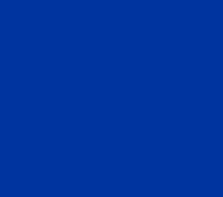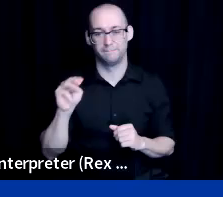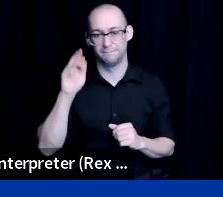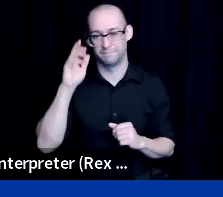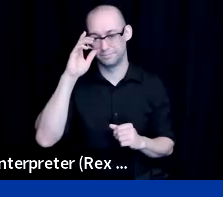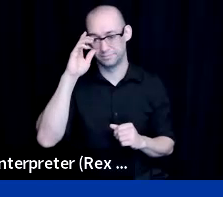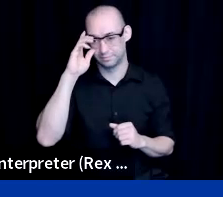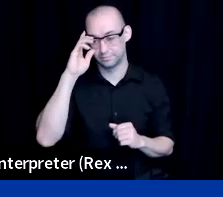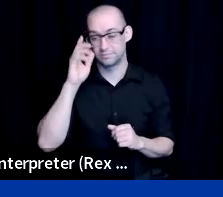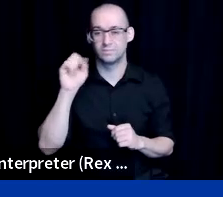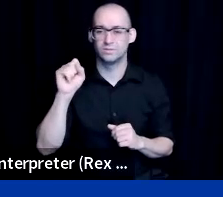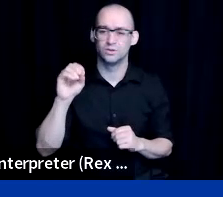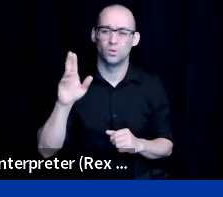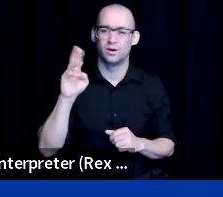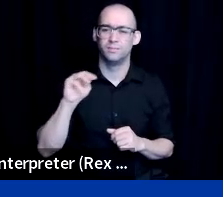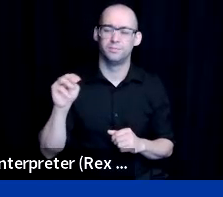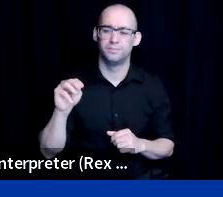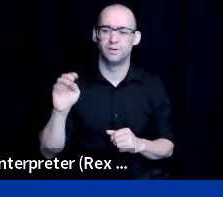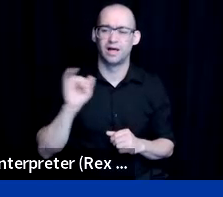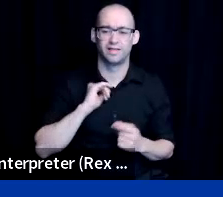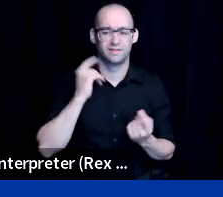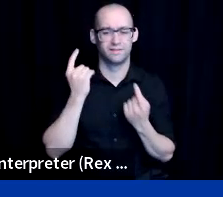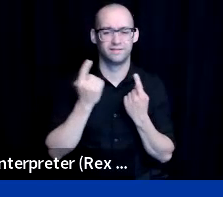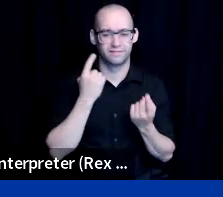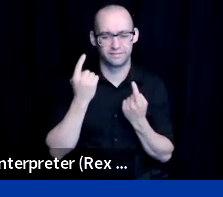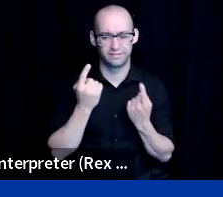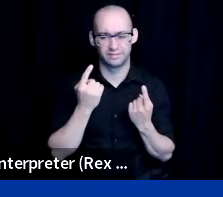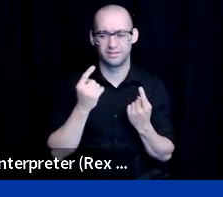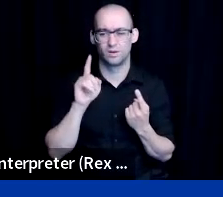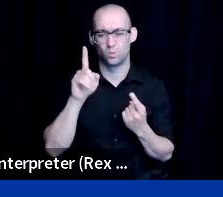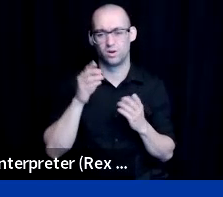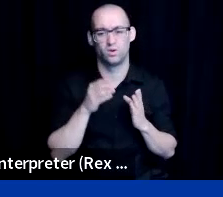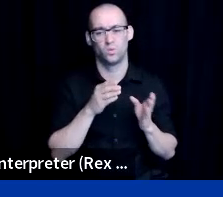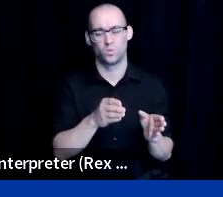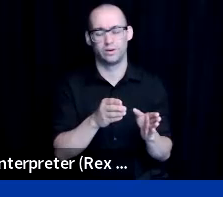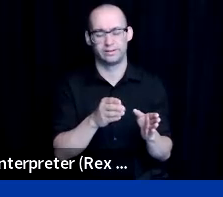So I think a way